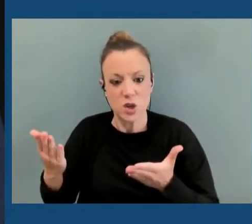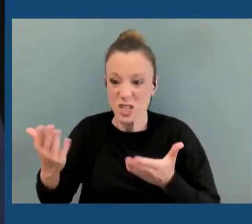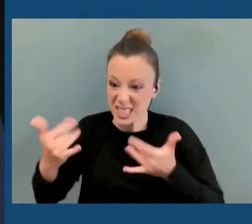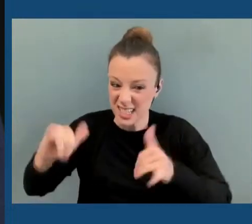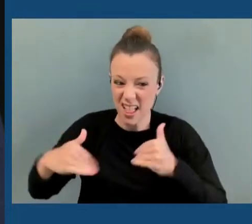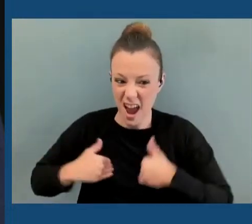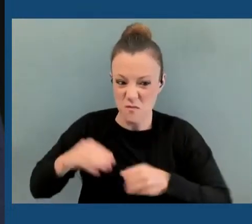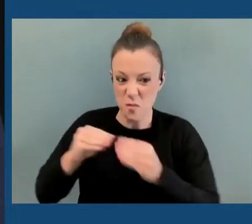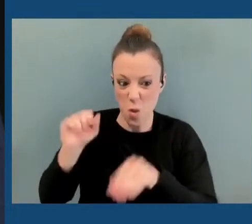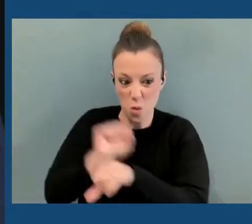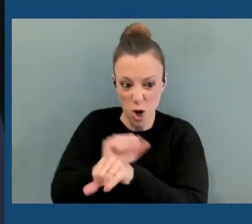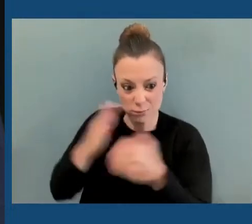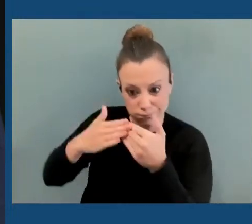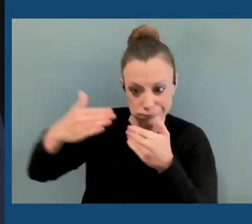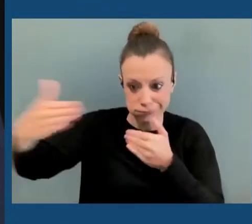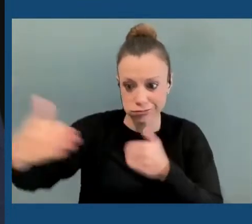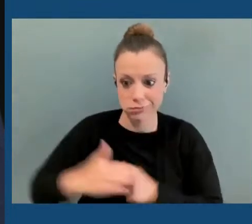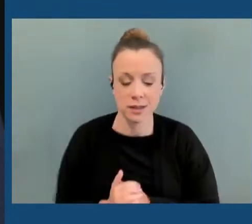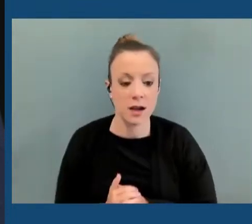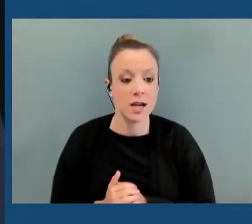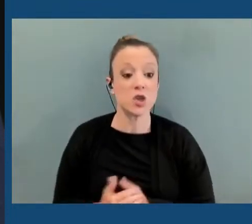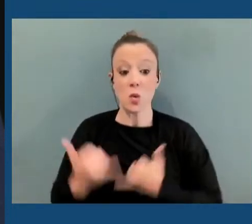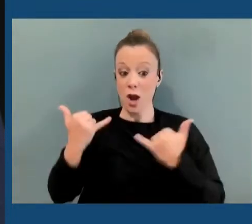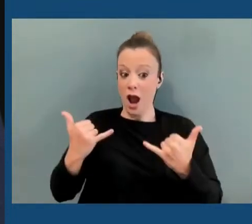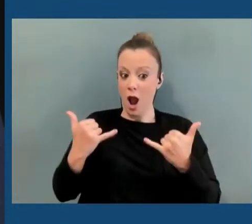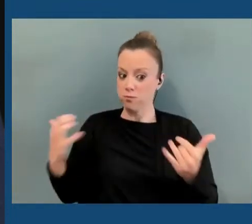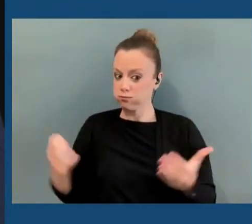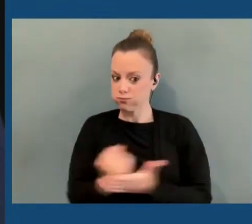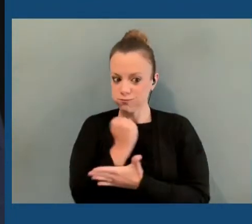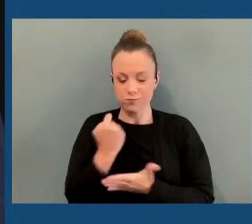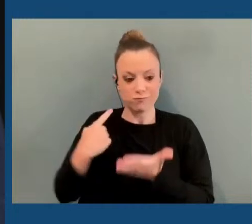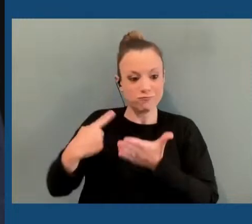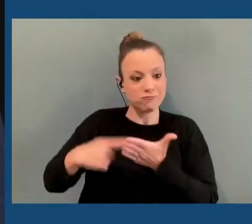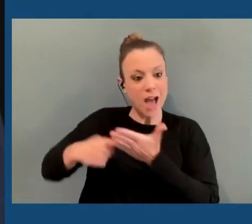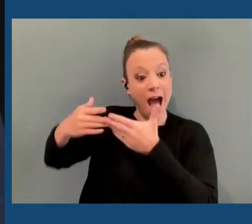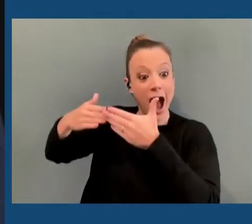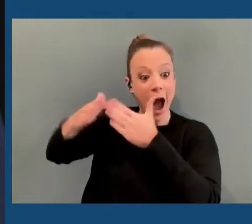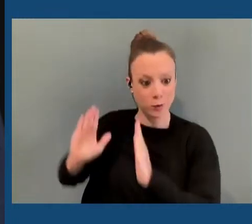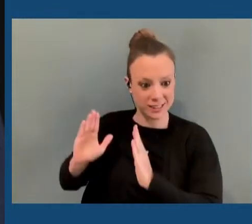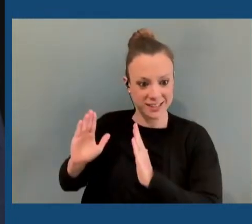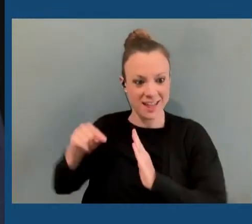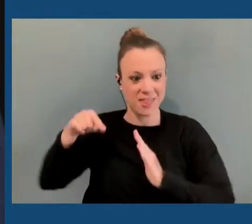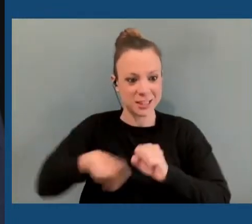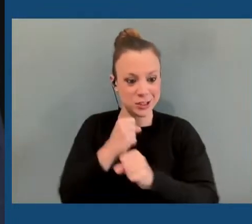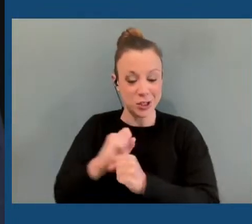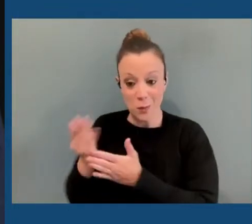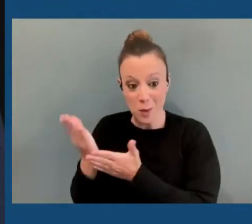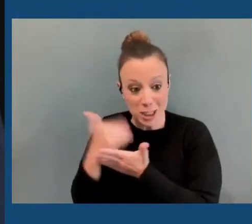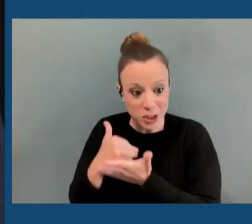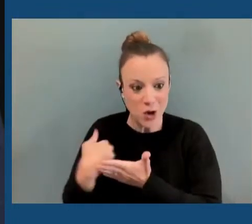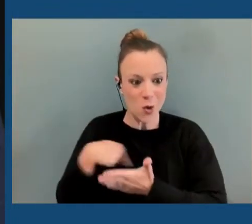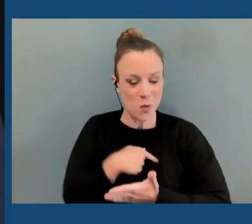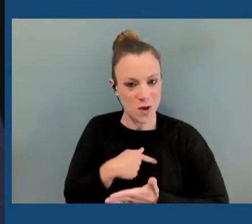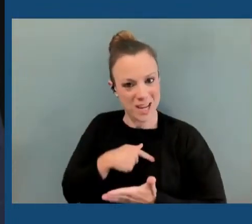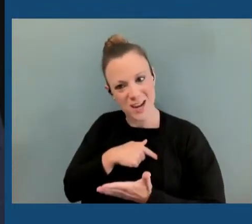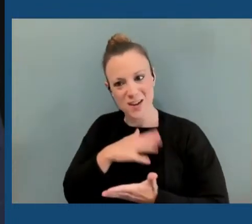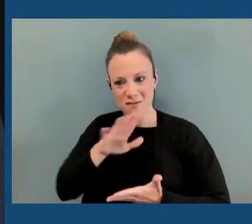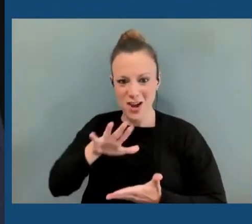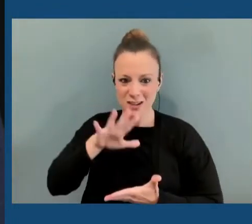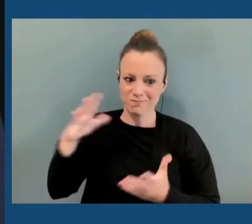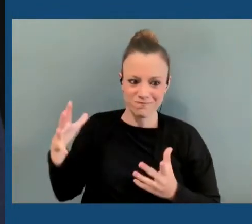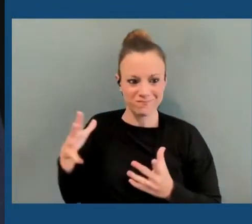to talk about at all, and that's housing. This year's budget, we reached an historic agreement on housing in the state of New